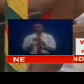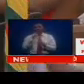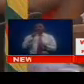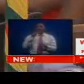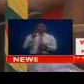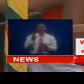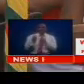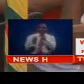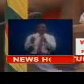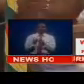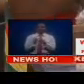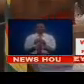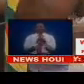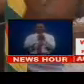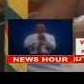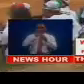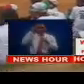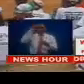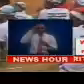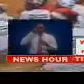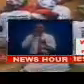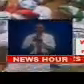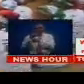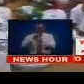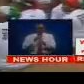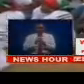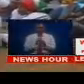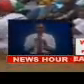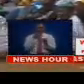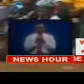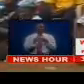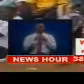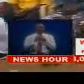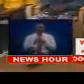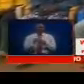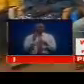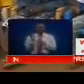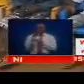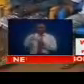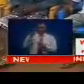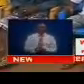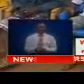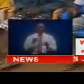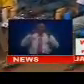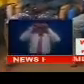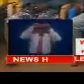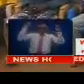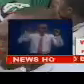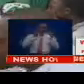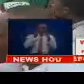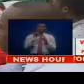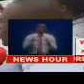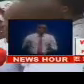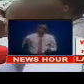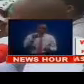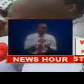the person of Ebenezer Afu, lauded President Mahama for what he called symbolic leader of fishermen. The president